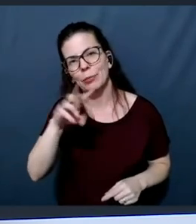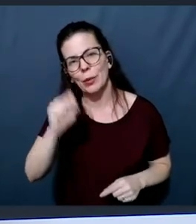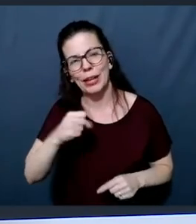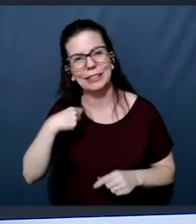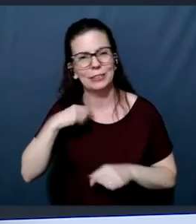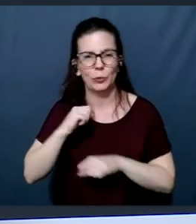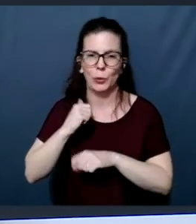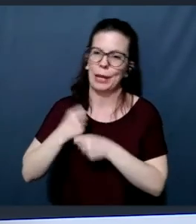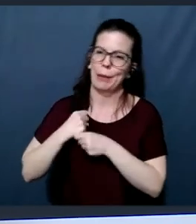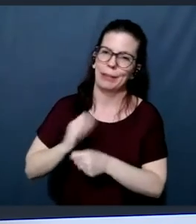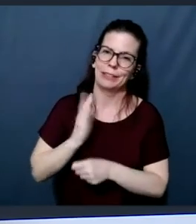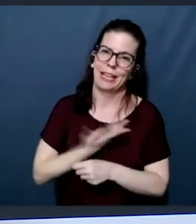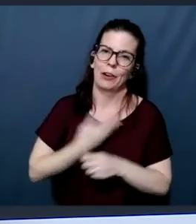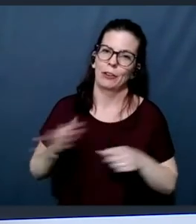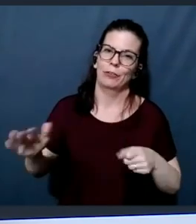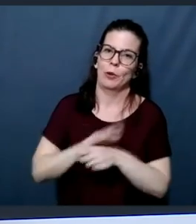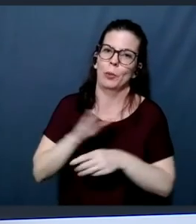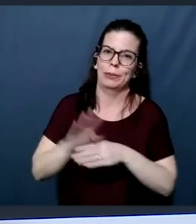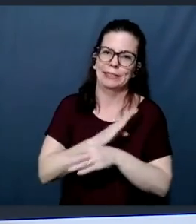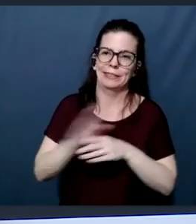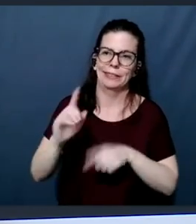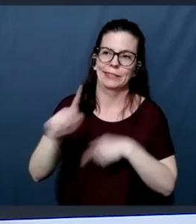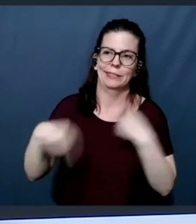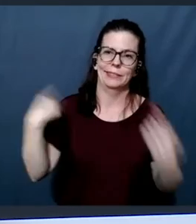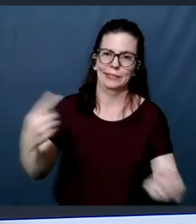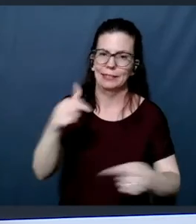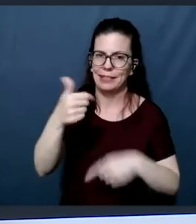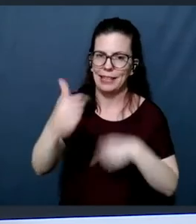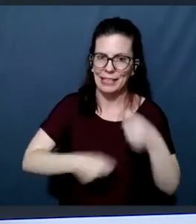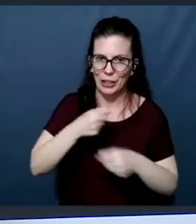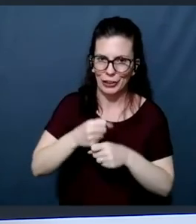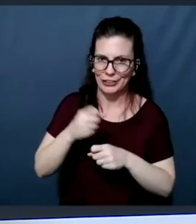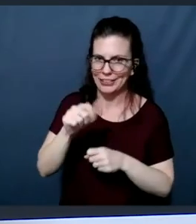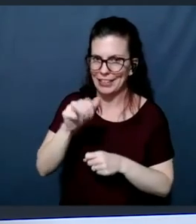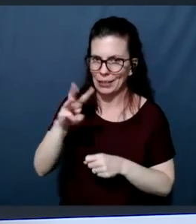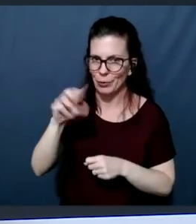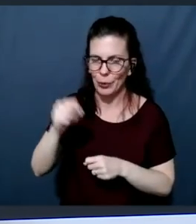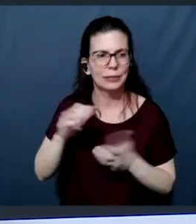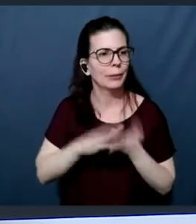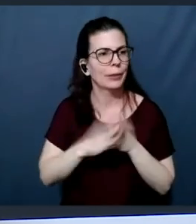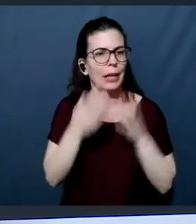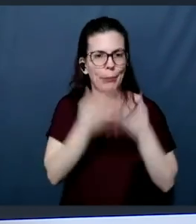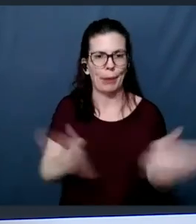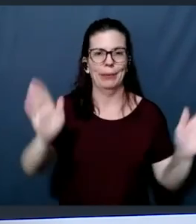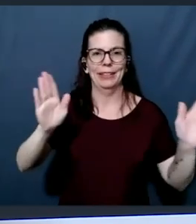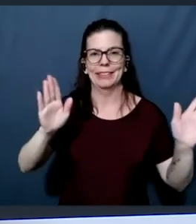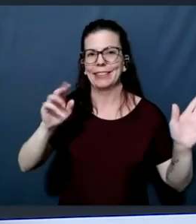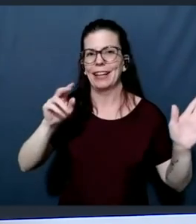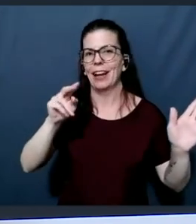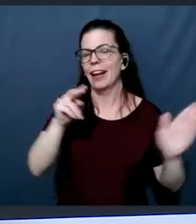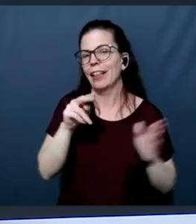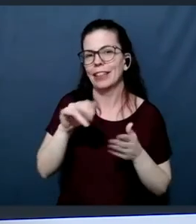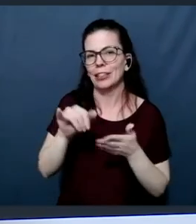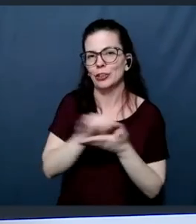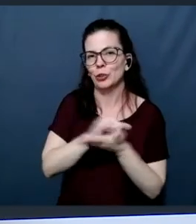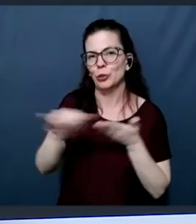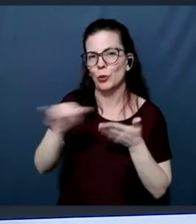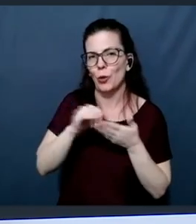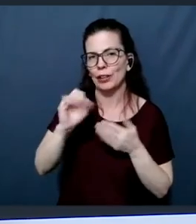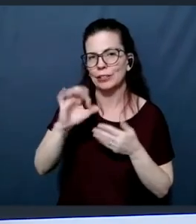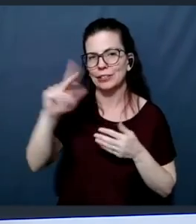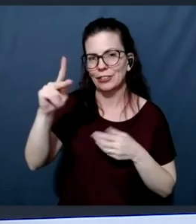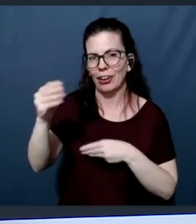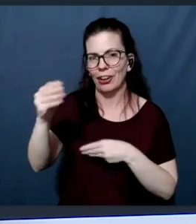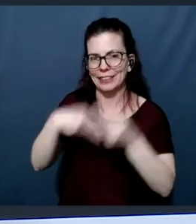on AWS over the last decade. Yeah. We went public this year on the New York Stock Exchange. Congratulations. And I